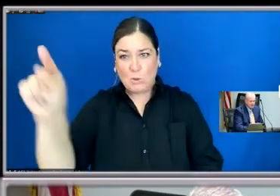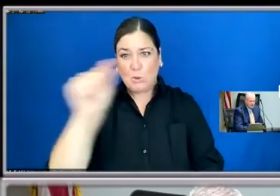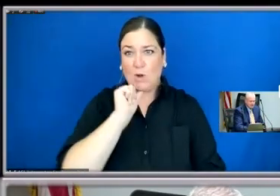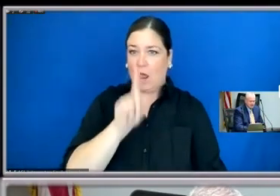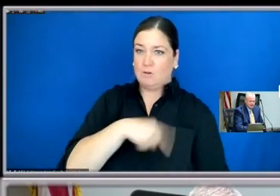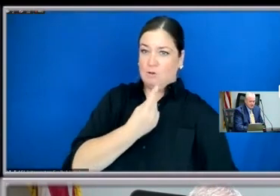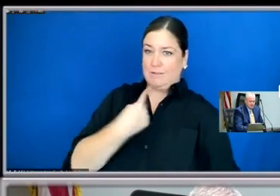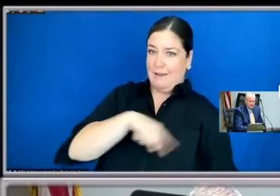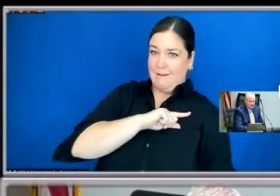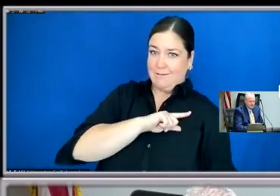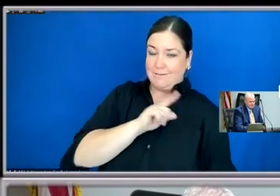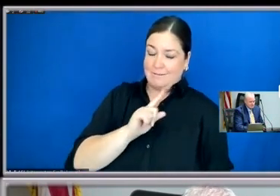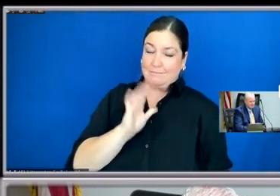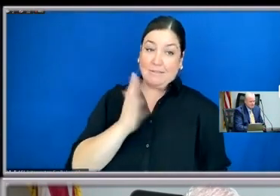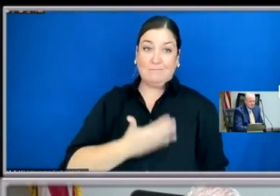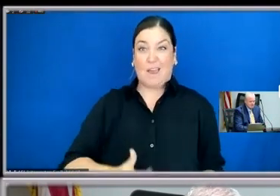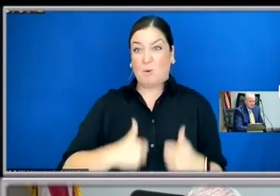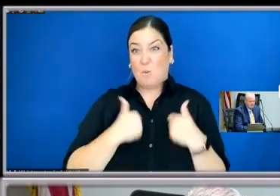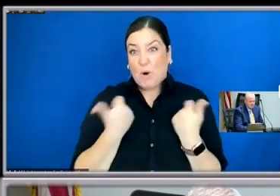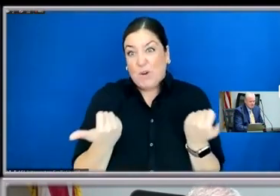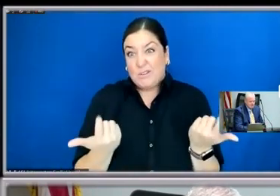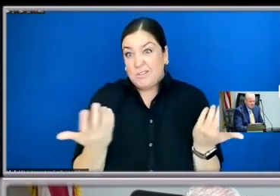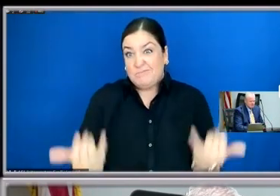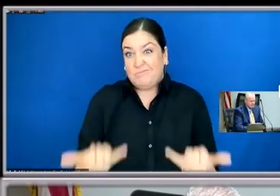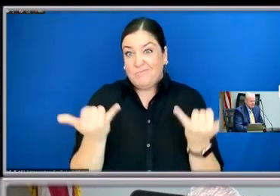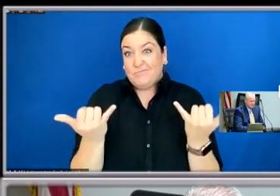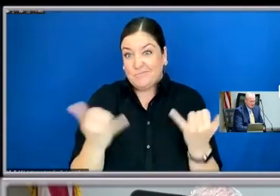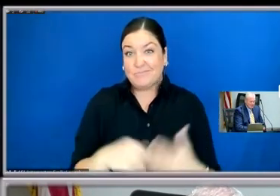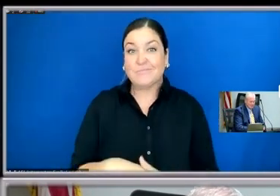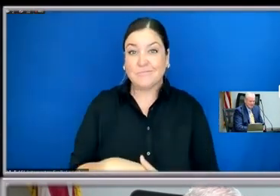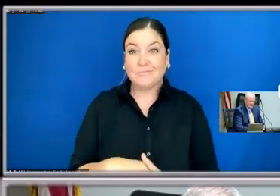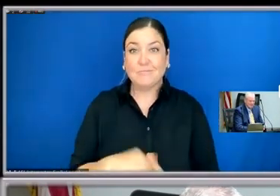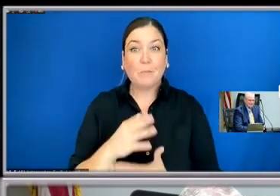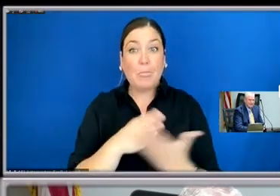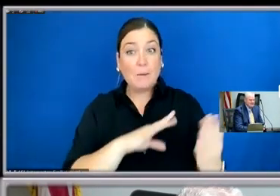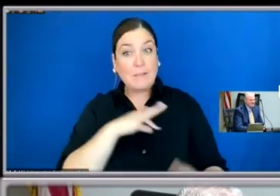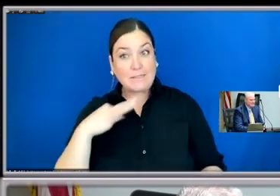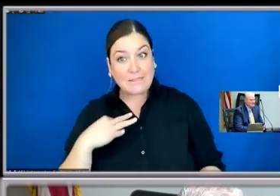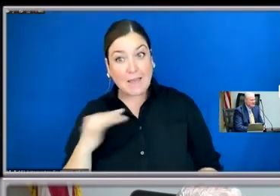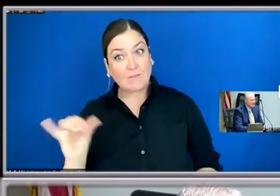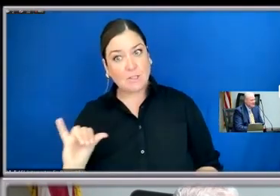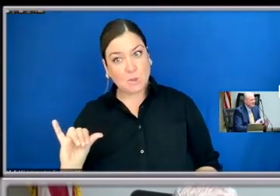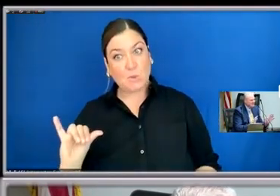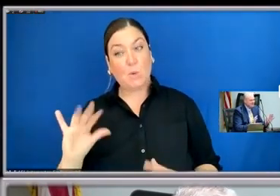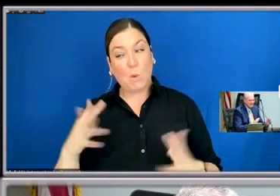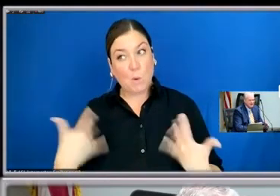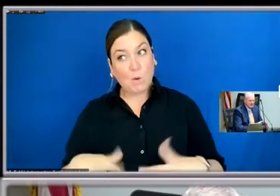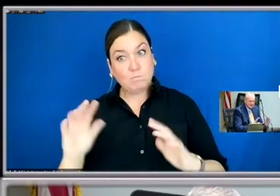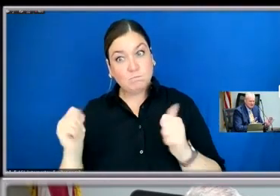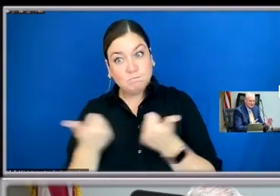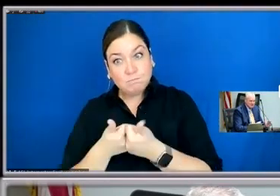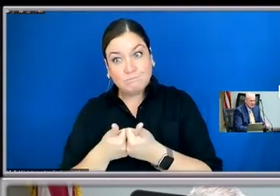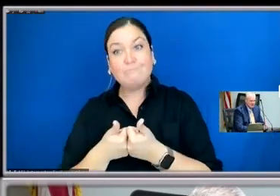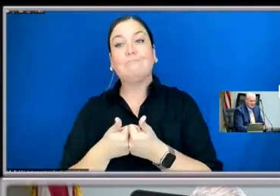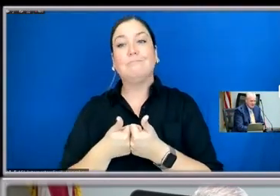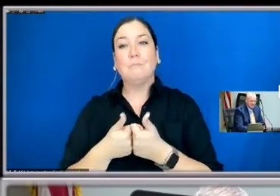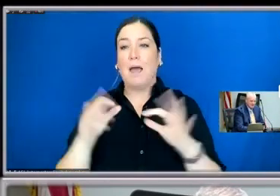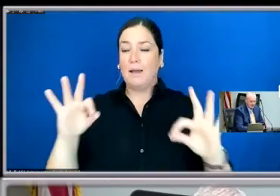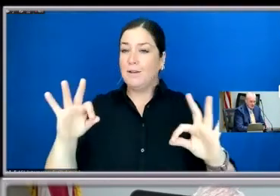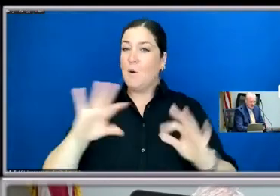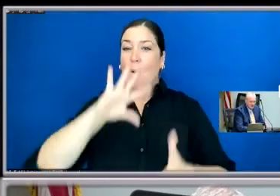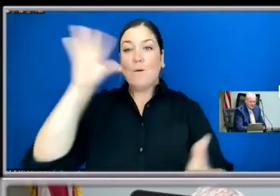we live in right now. And some of the staff even having challenges, but we're good overall.